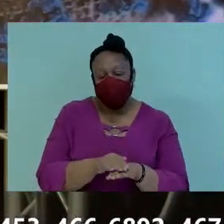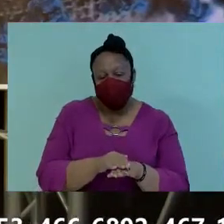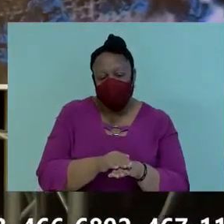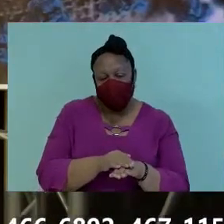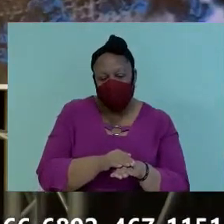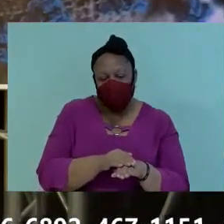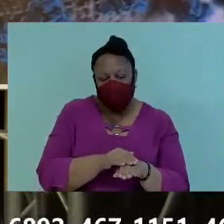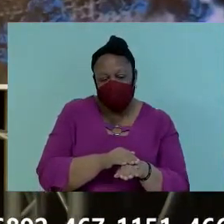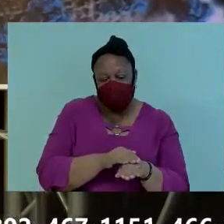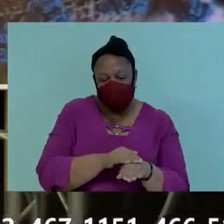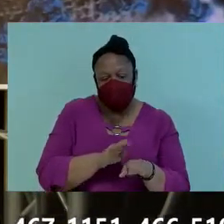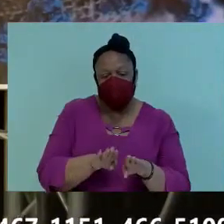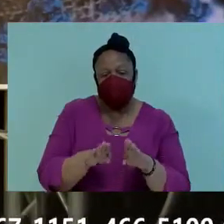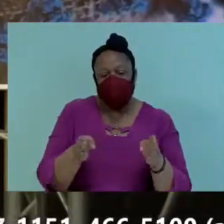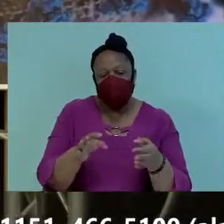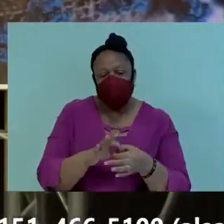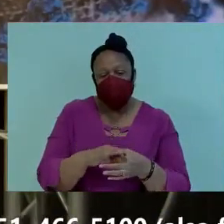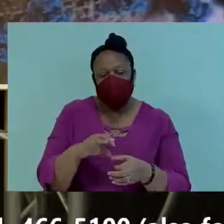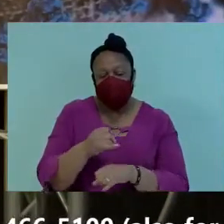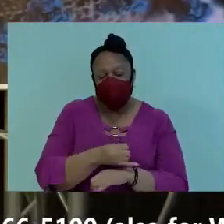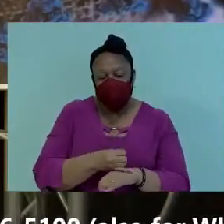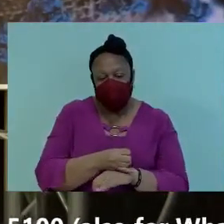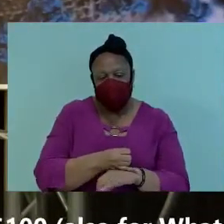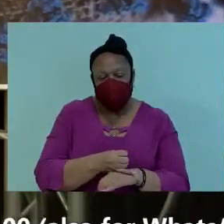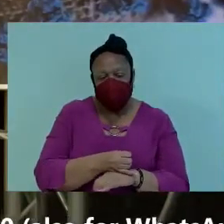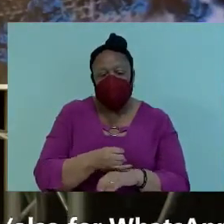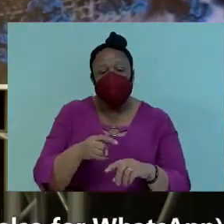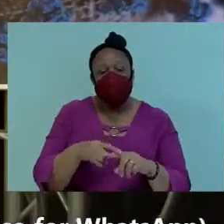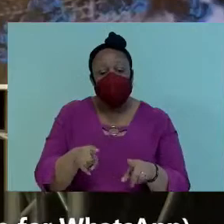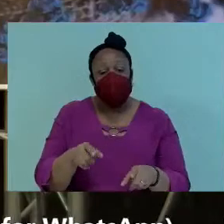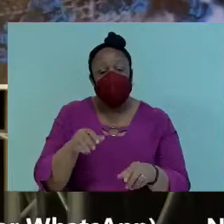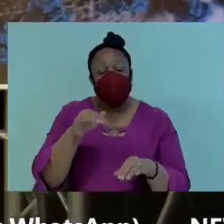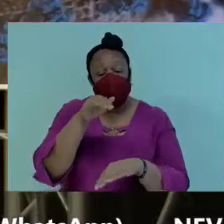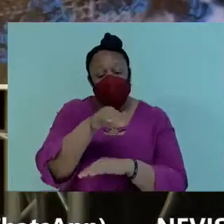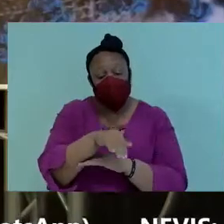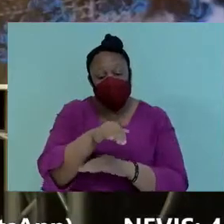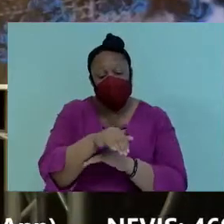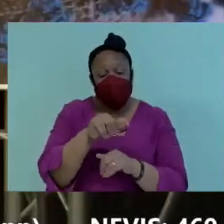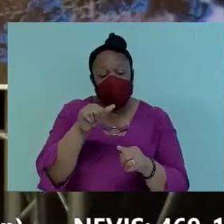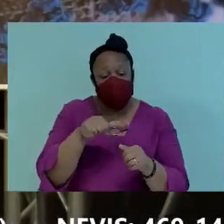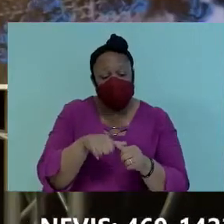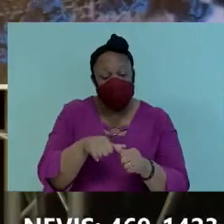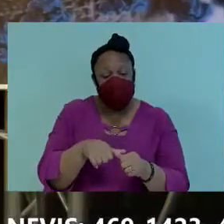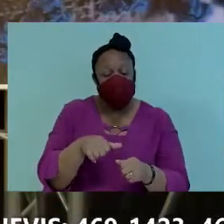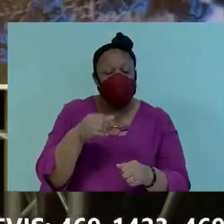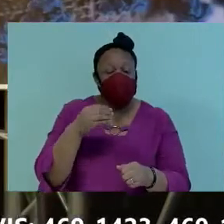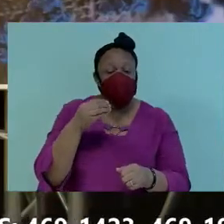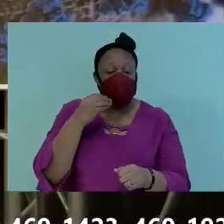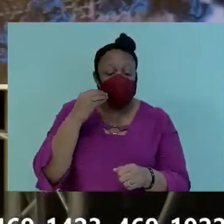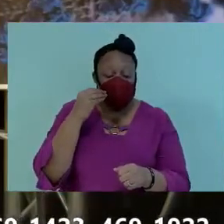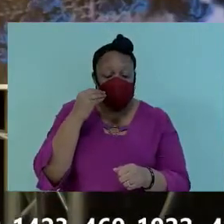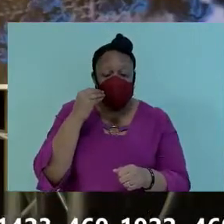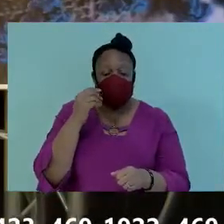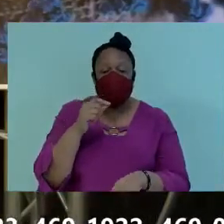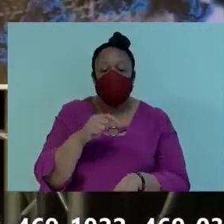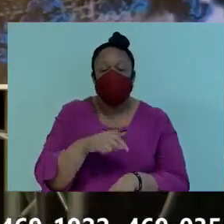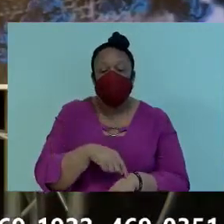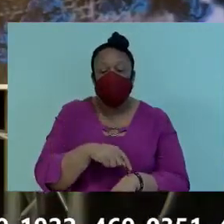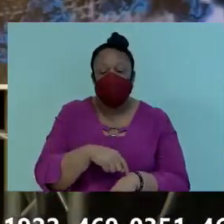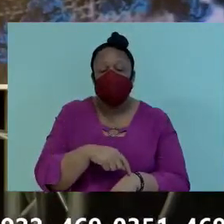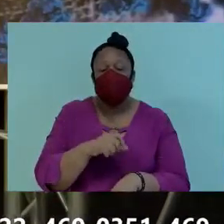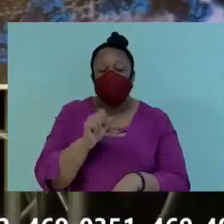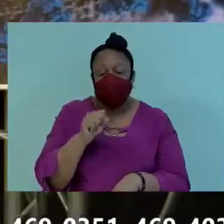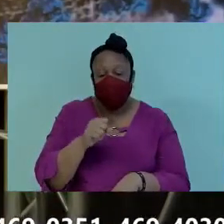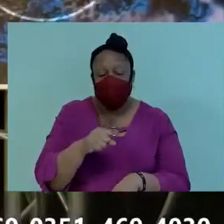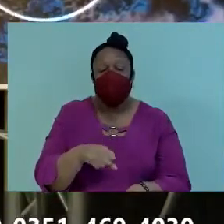restrictions continue. However, the nightly curfews remain from 8:01 p.m. to